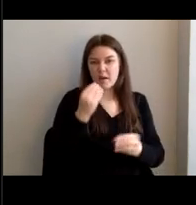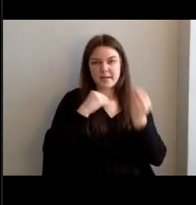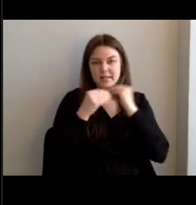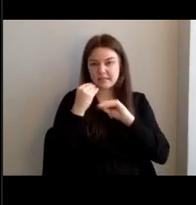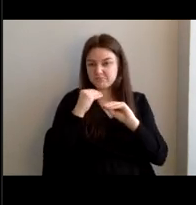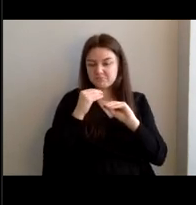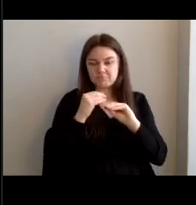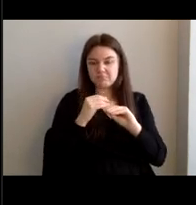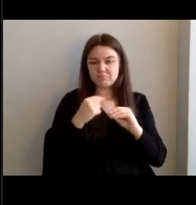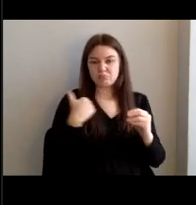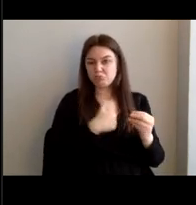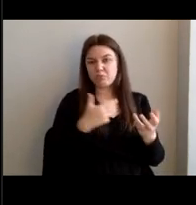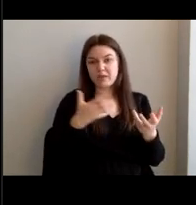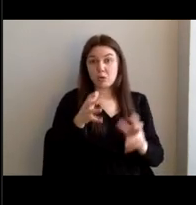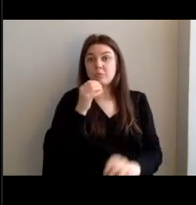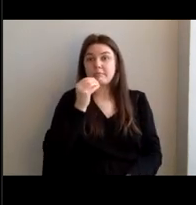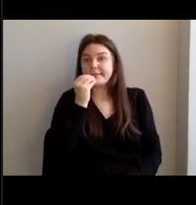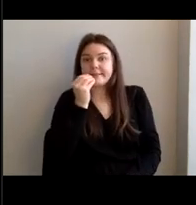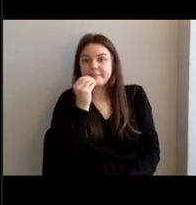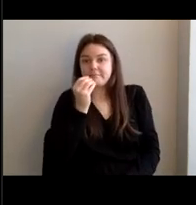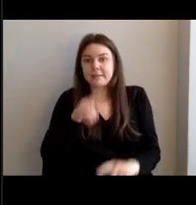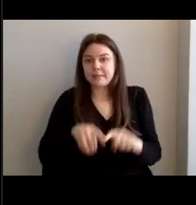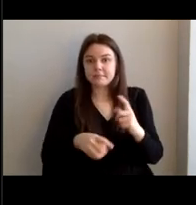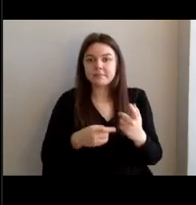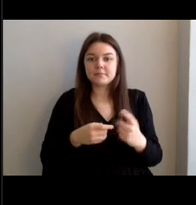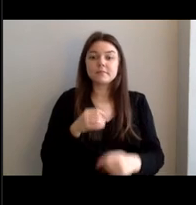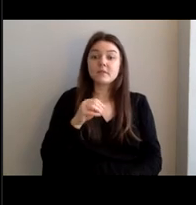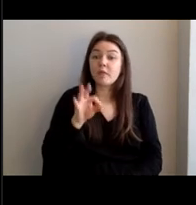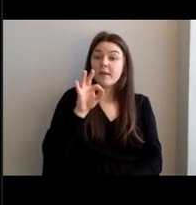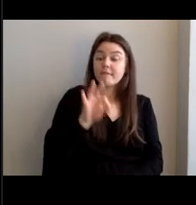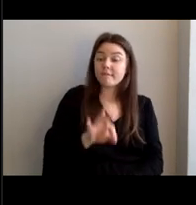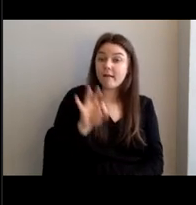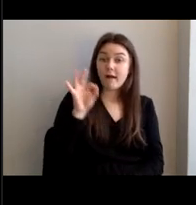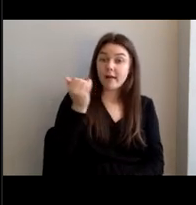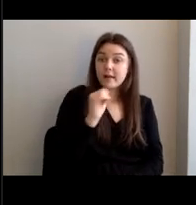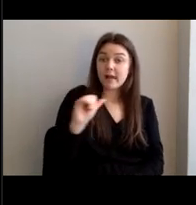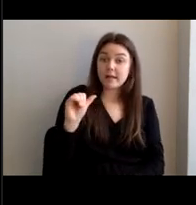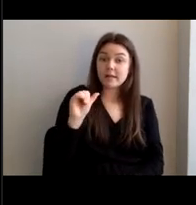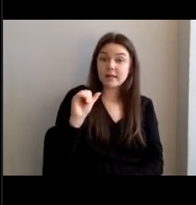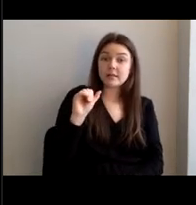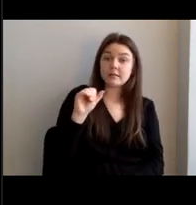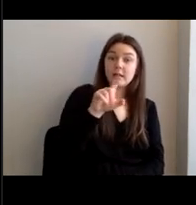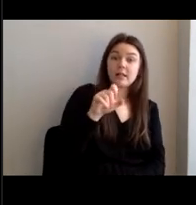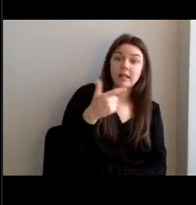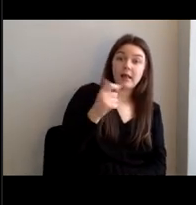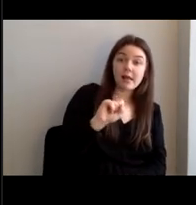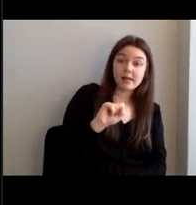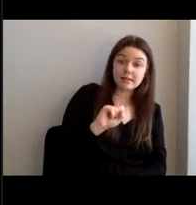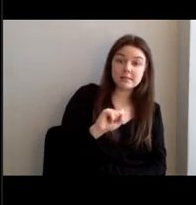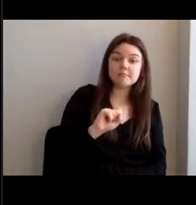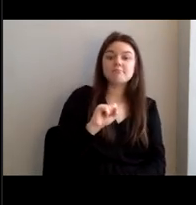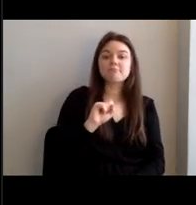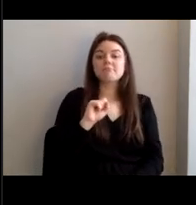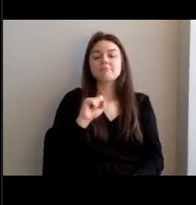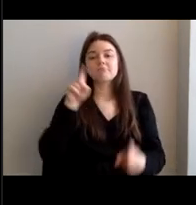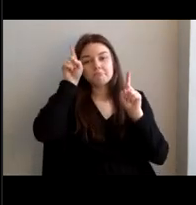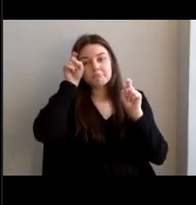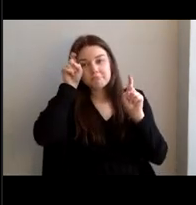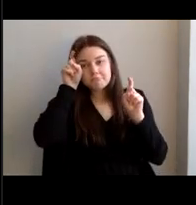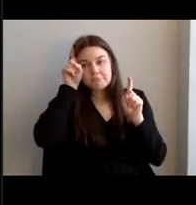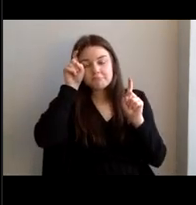shrimp. We don't eat it. And so if we find any evidence of these type of these parts of the